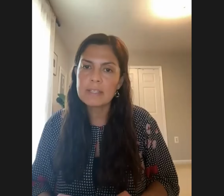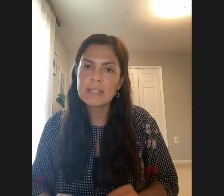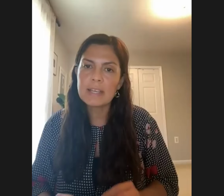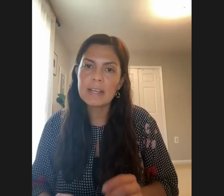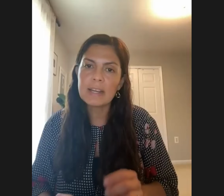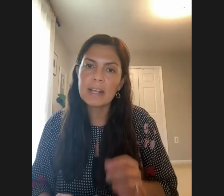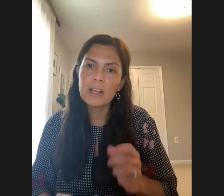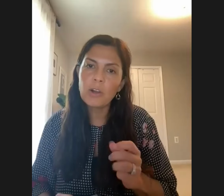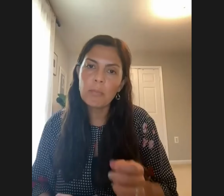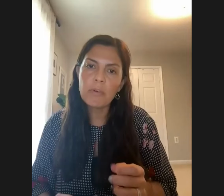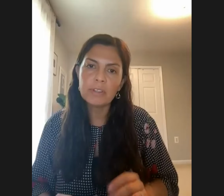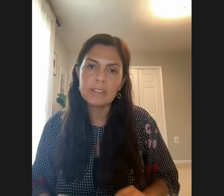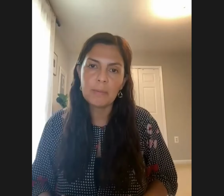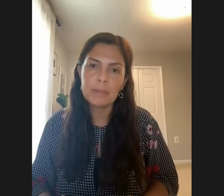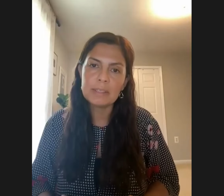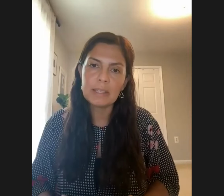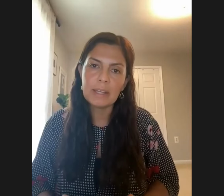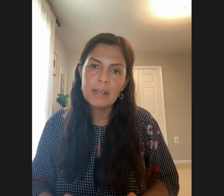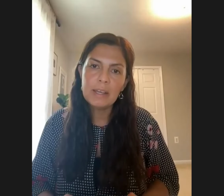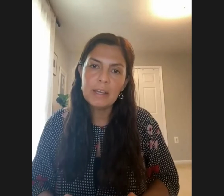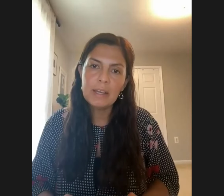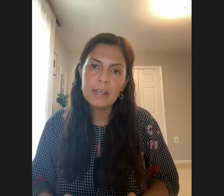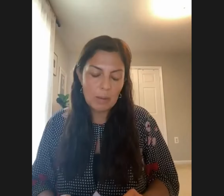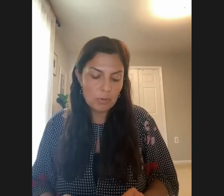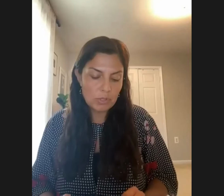about, continuity, to have a